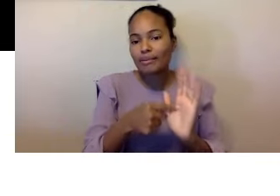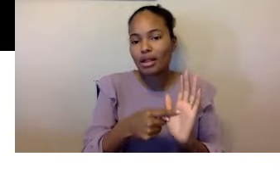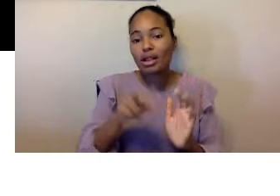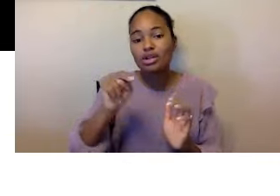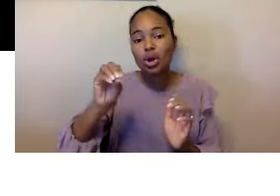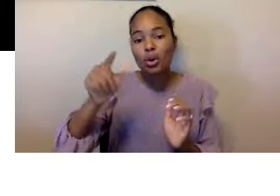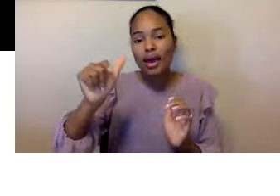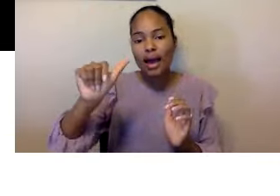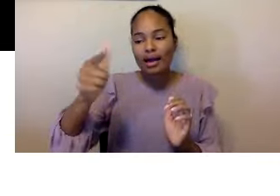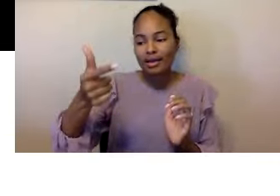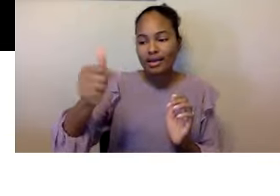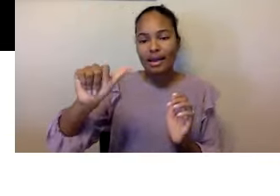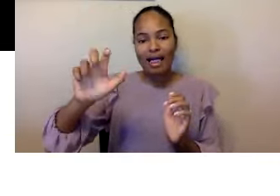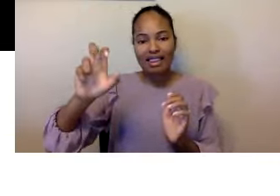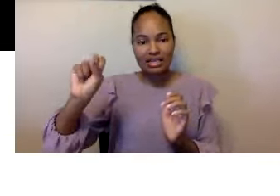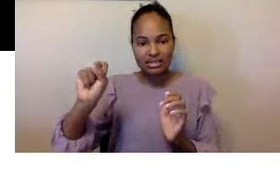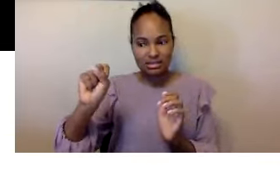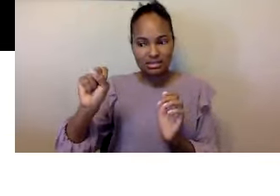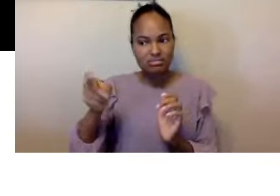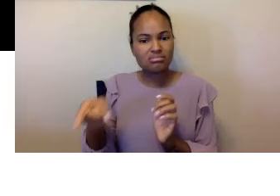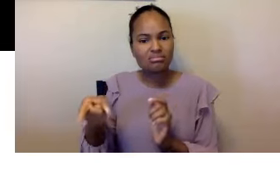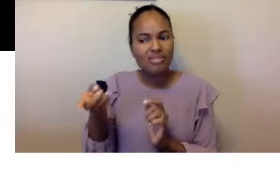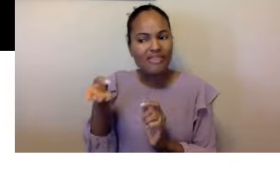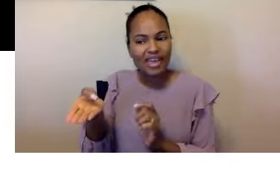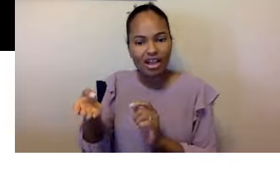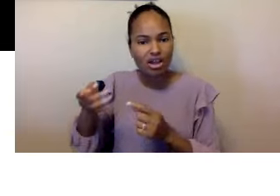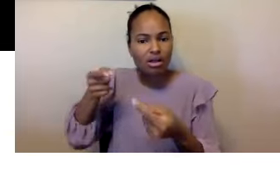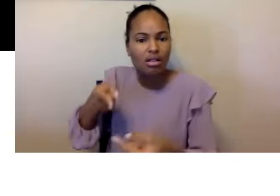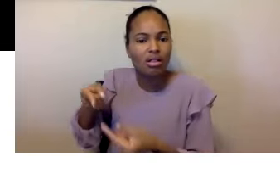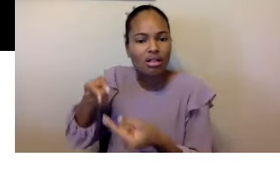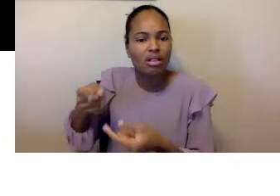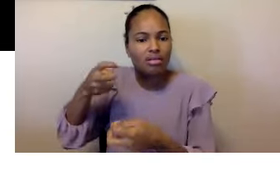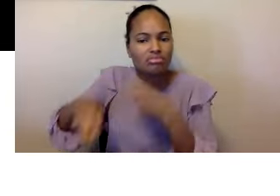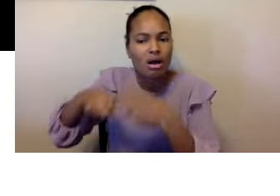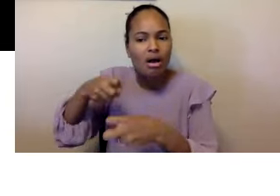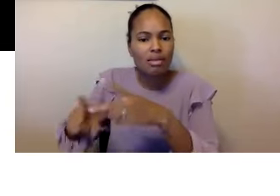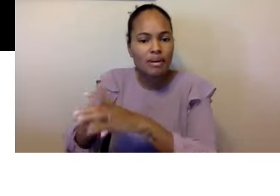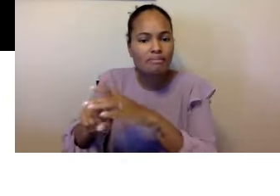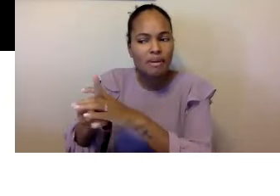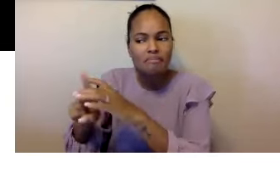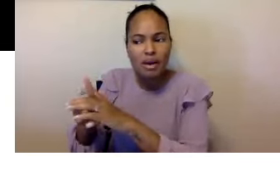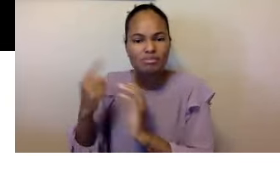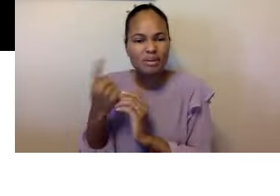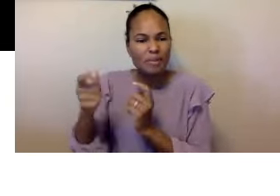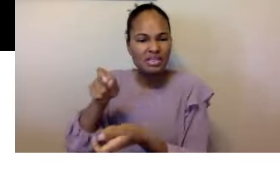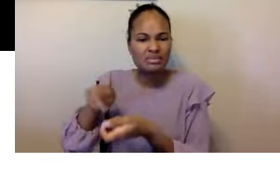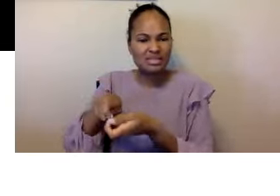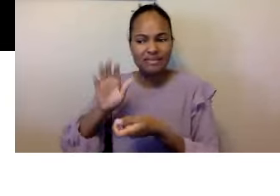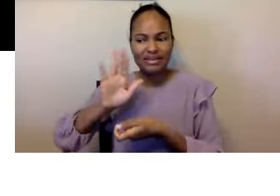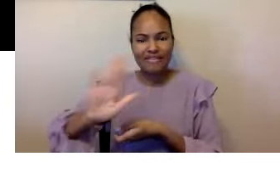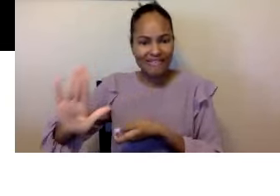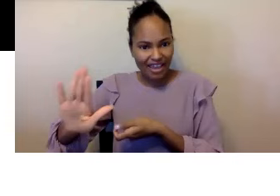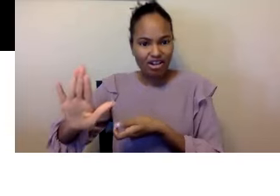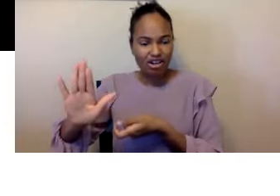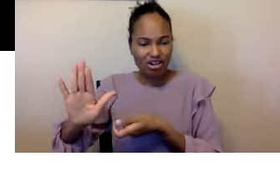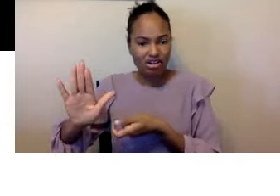they're having problems with something that's very unique to their community, they can